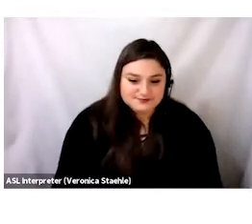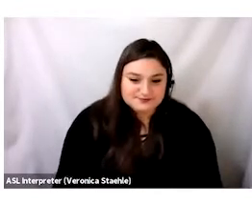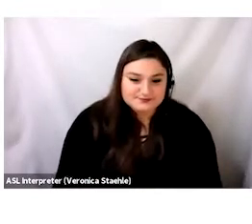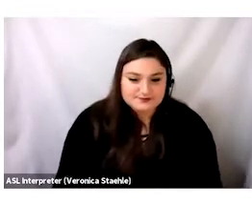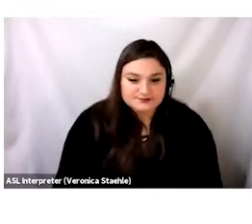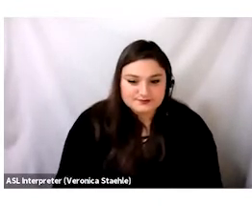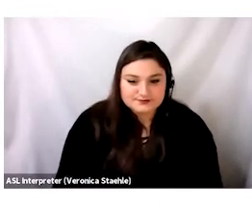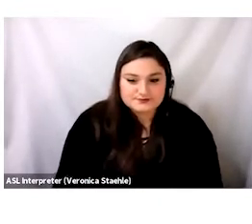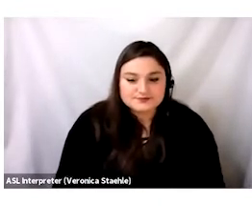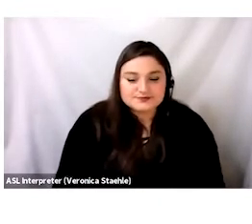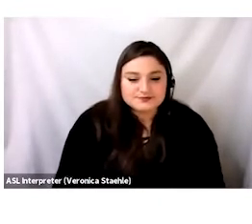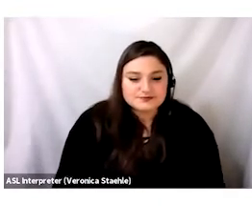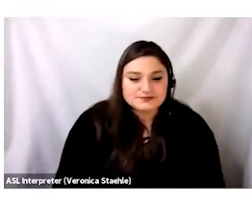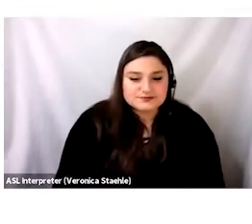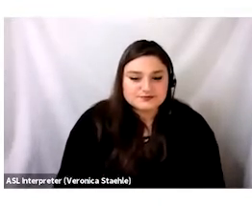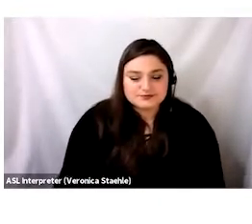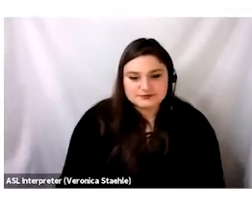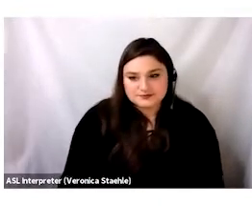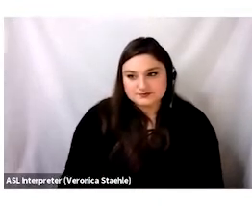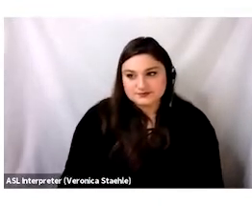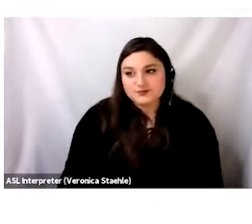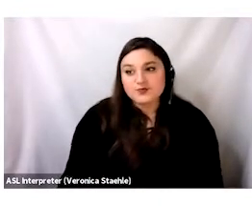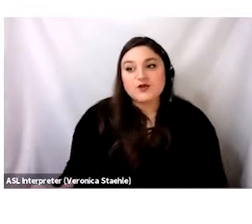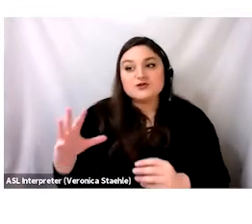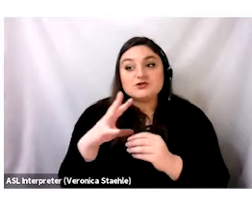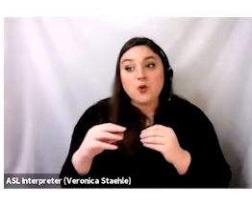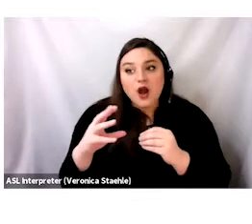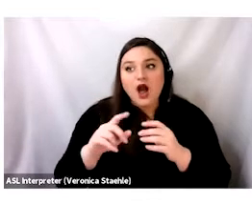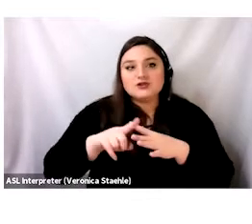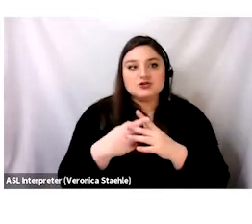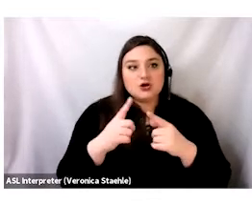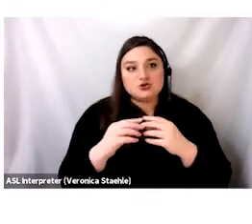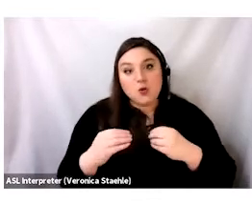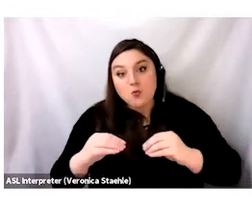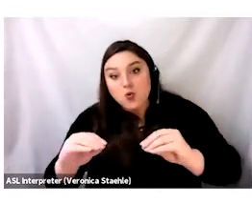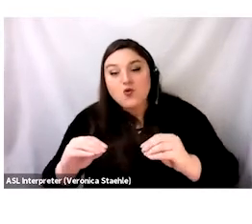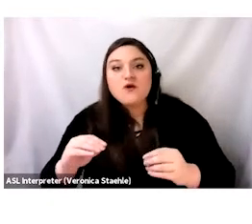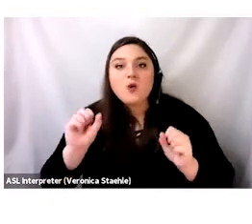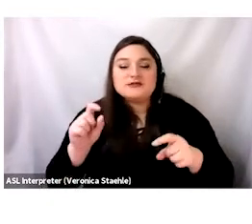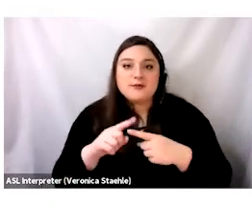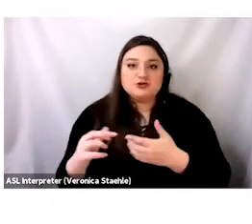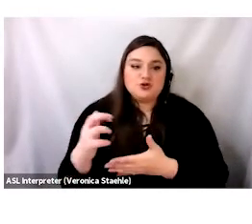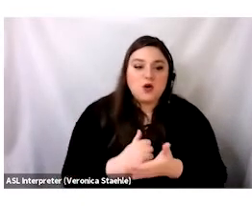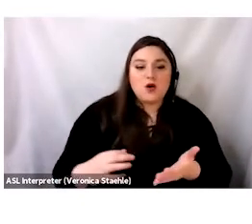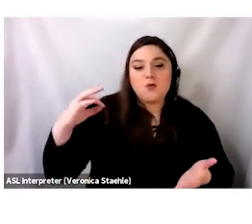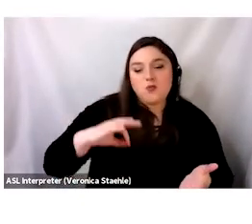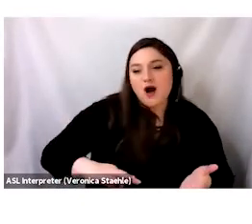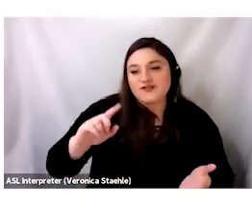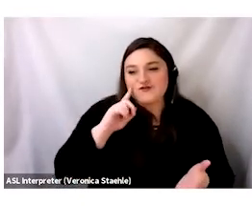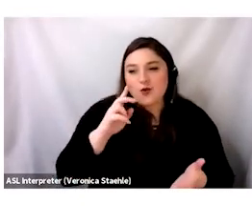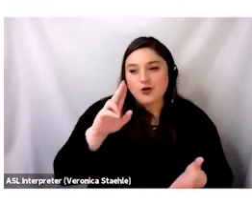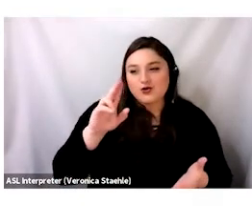modes of manufacturing and factory organizations across Europe, ultimately creating profit for other segments of Europe's